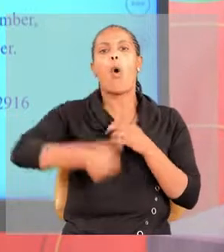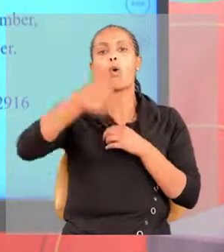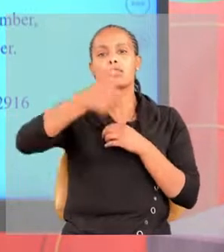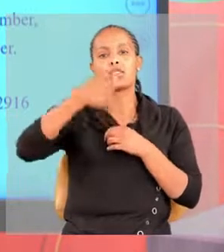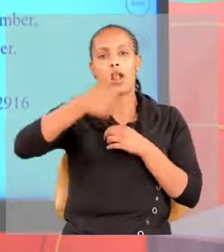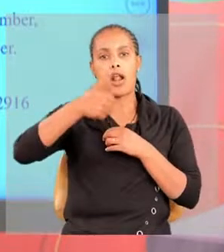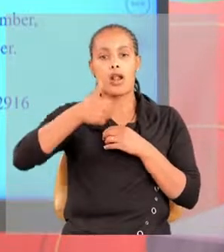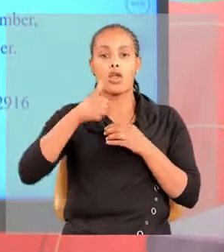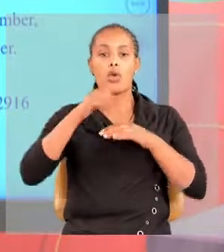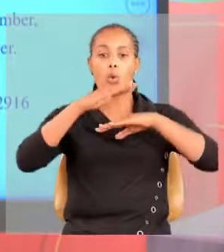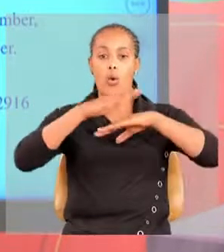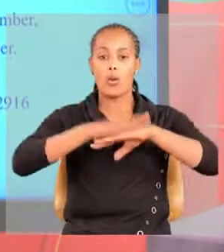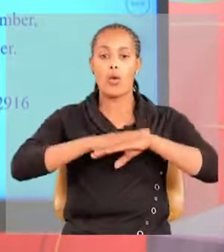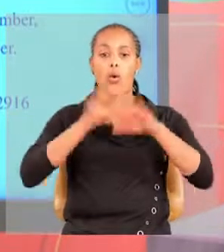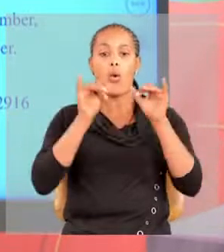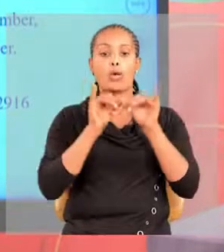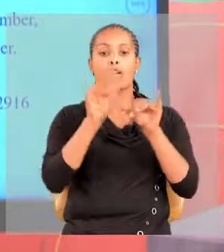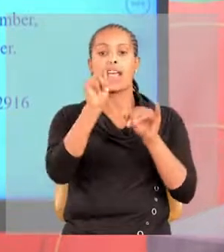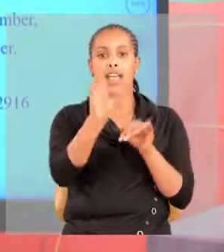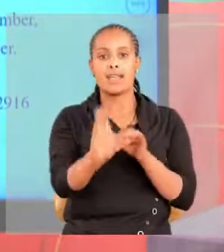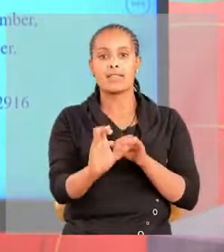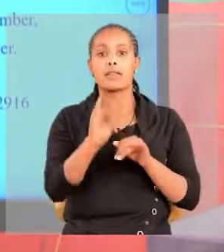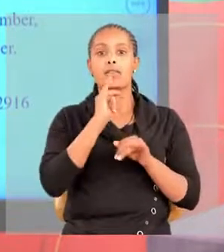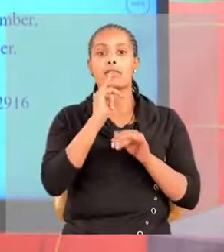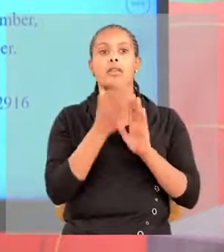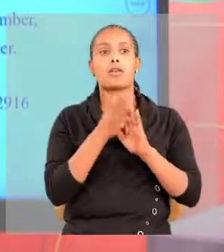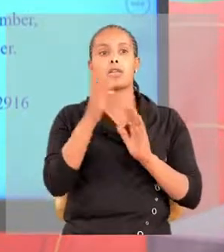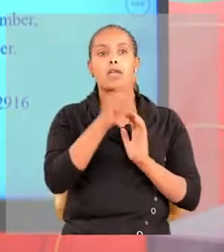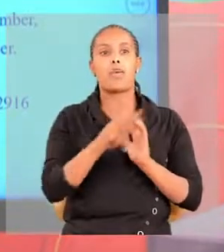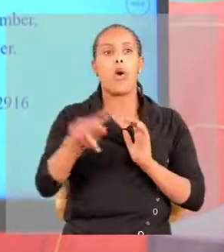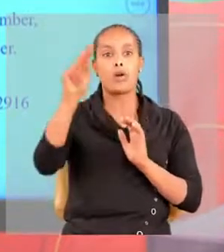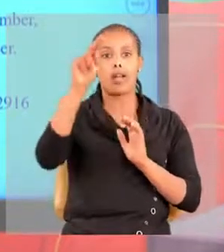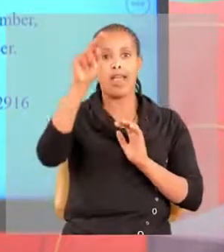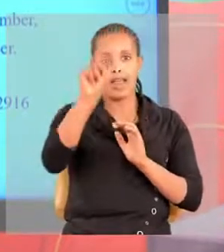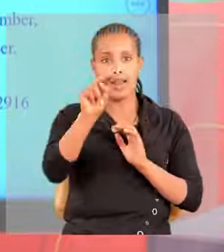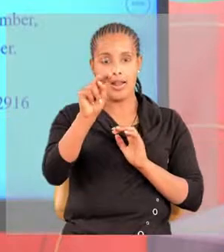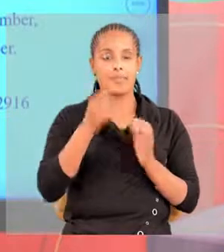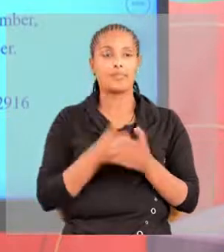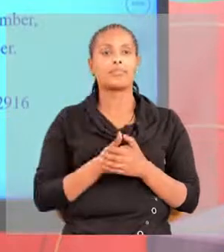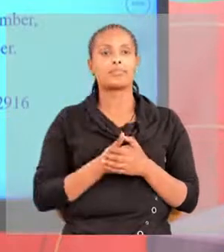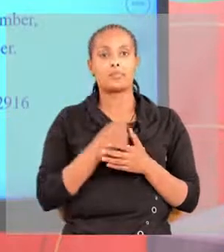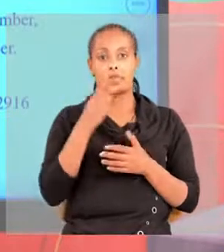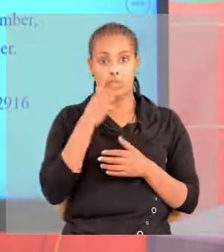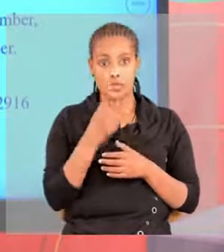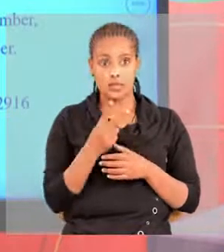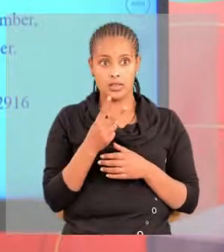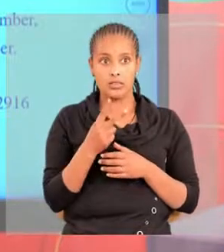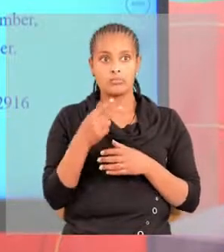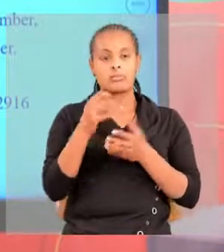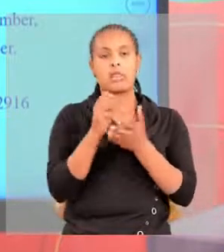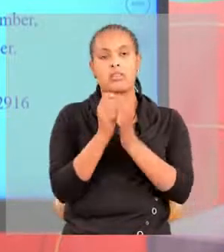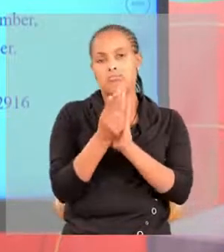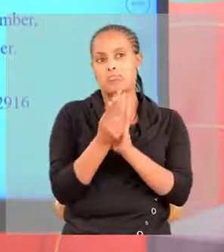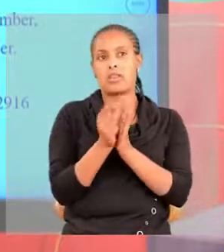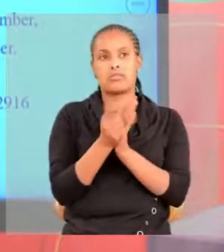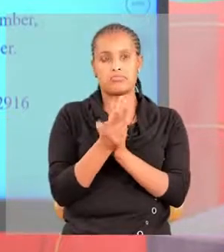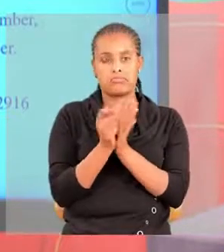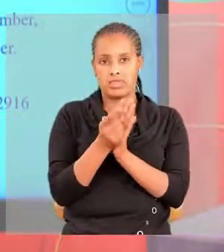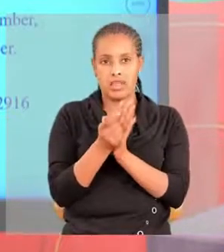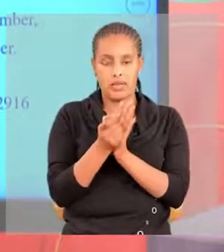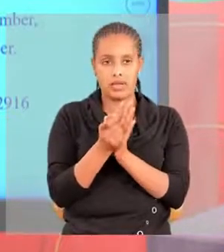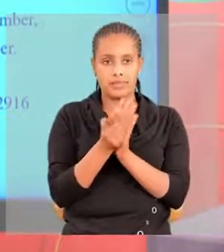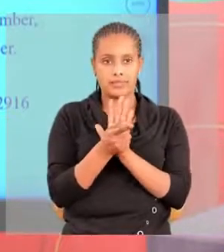original equilibrium constant raised to the power n. You see? Take this as an